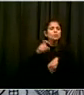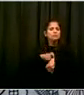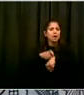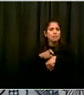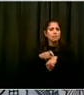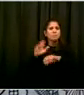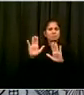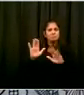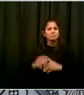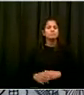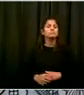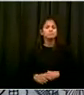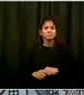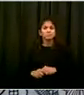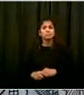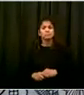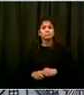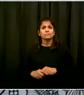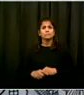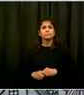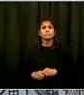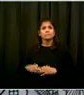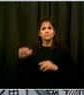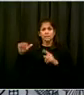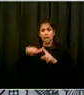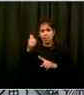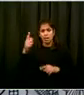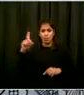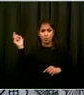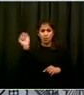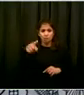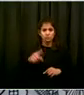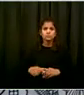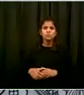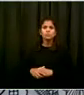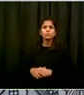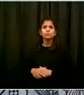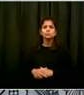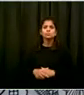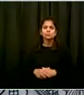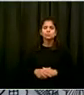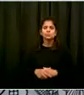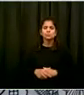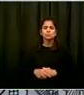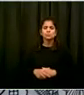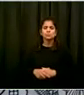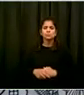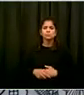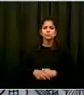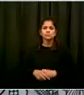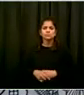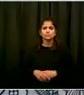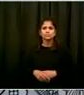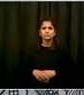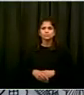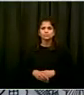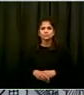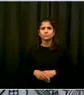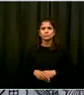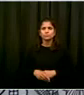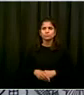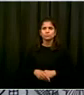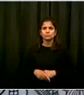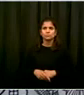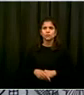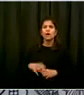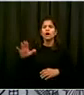Thanks. And a non-COVID question really quickly. Can you talk about the announcement today regarding rezoning SoHo? I've already gotten an email saying that the